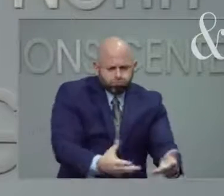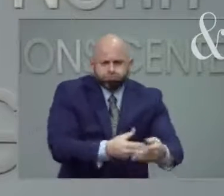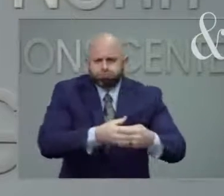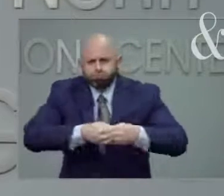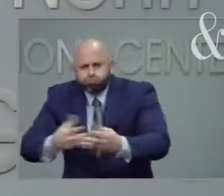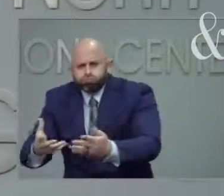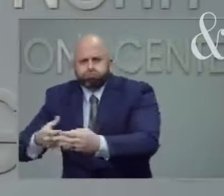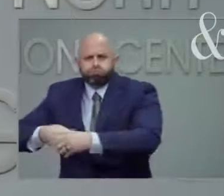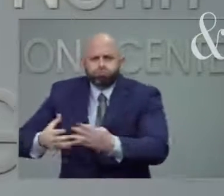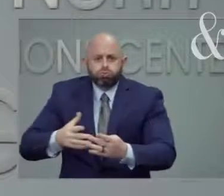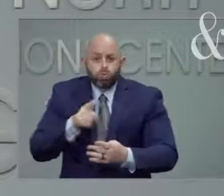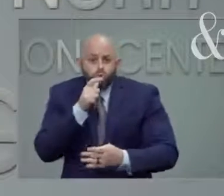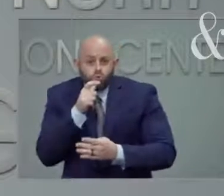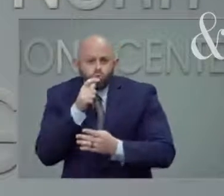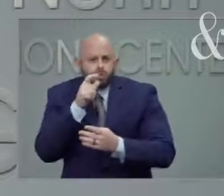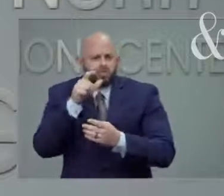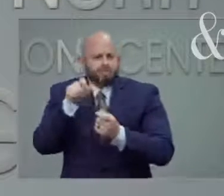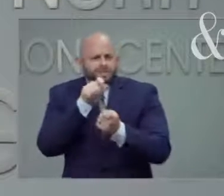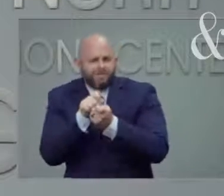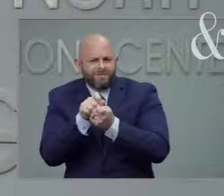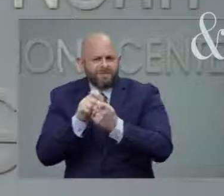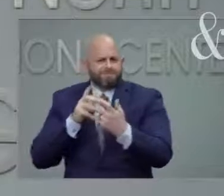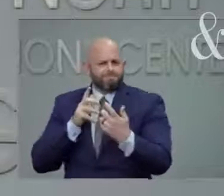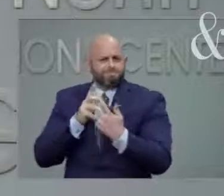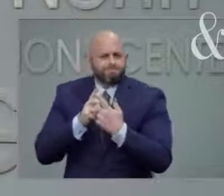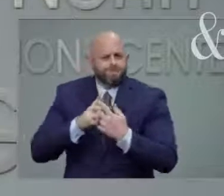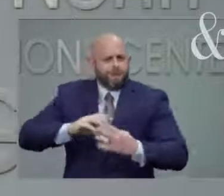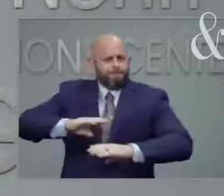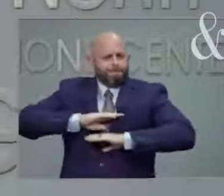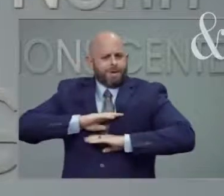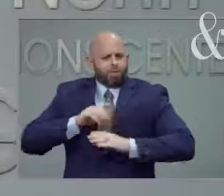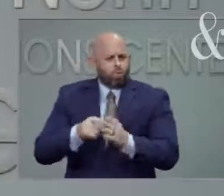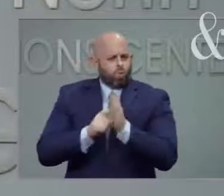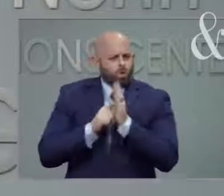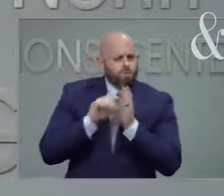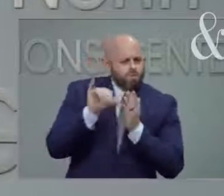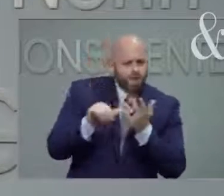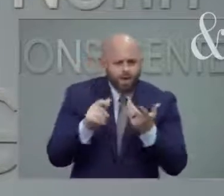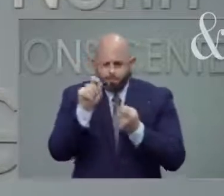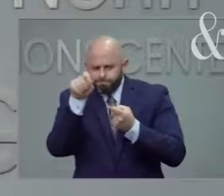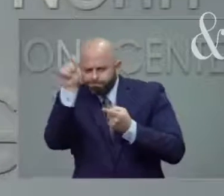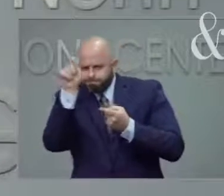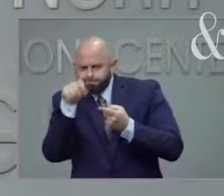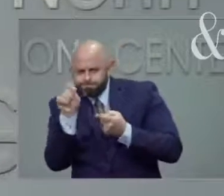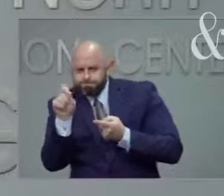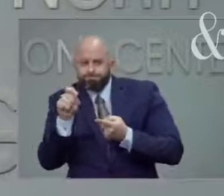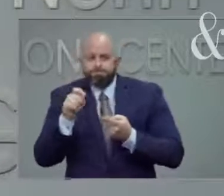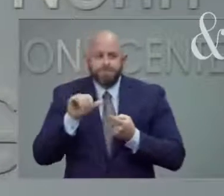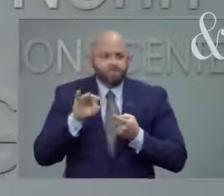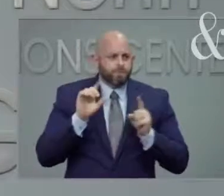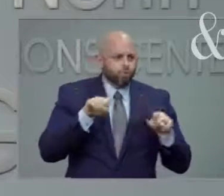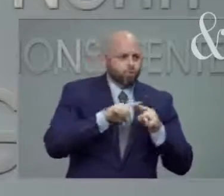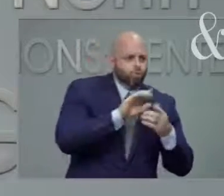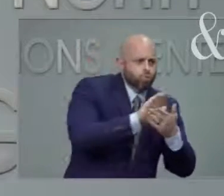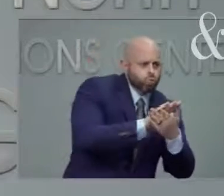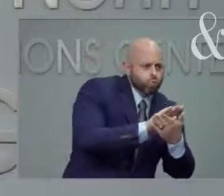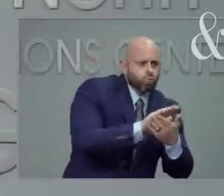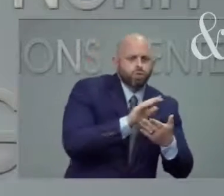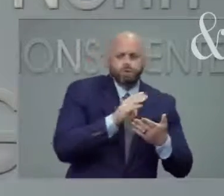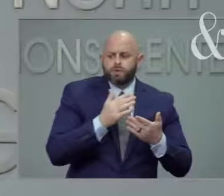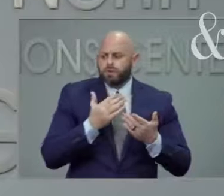being able to set up things, whether it's going to schools or other places